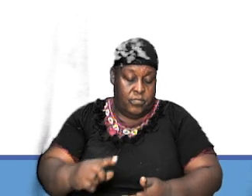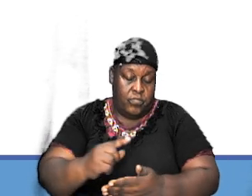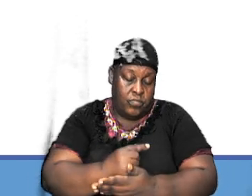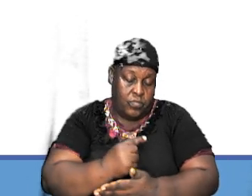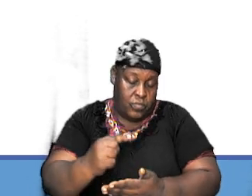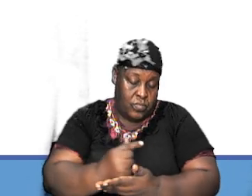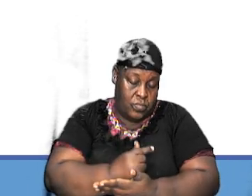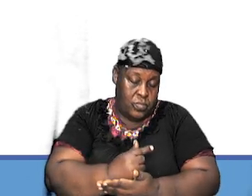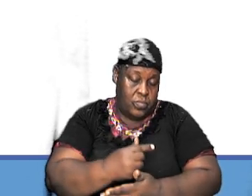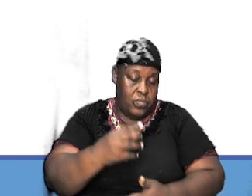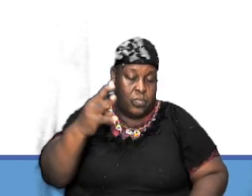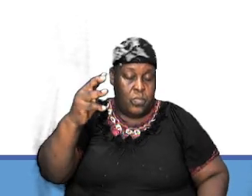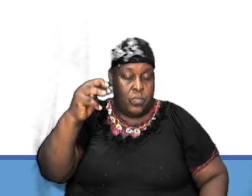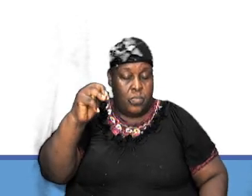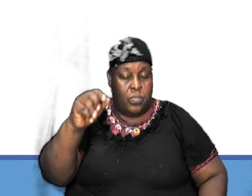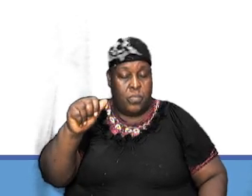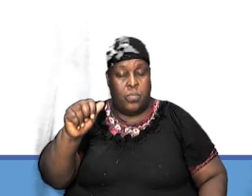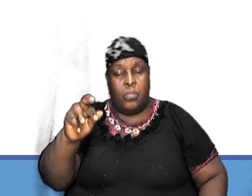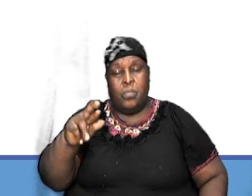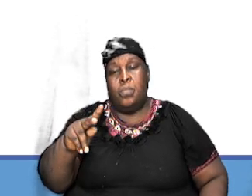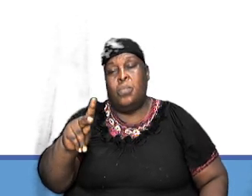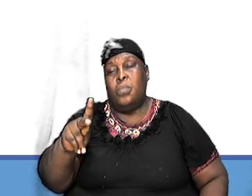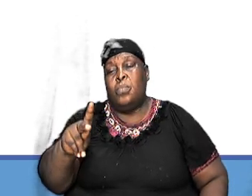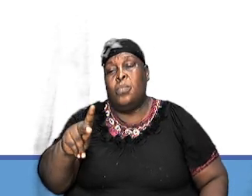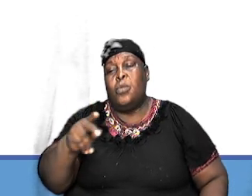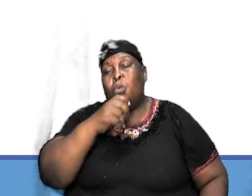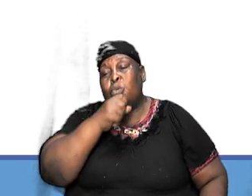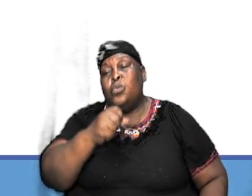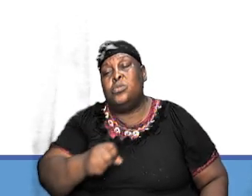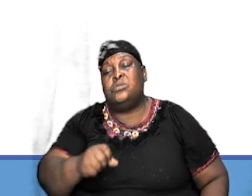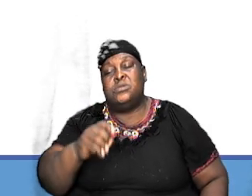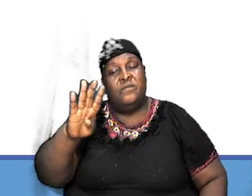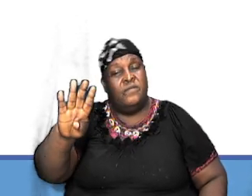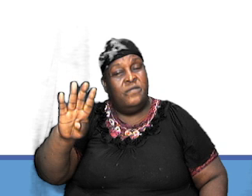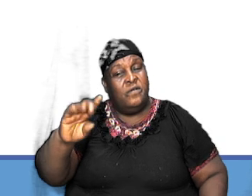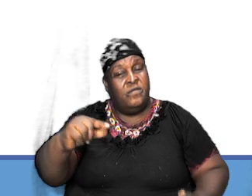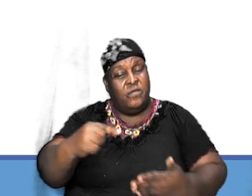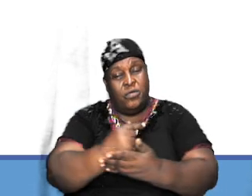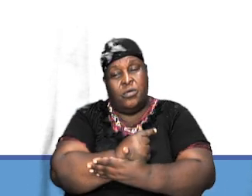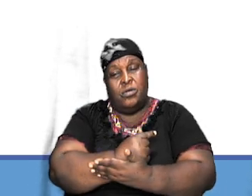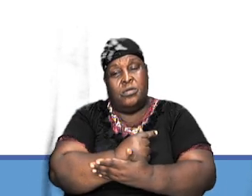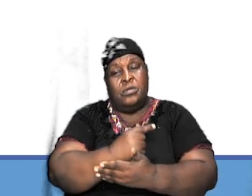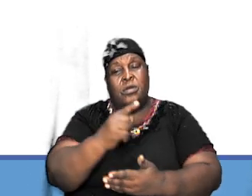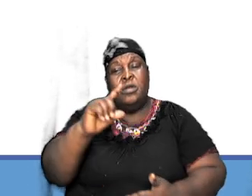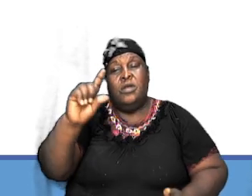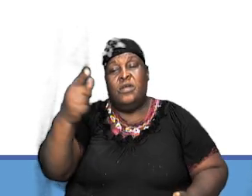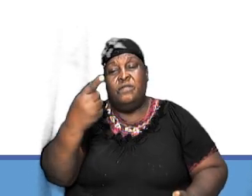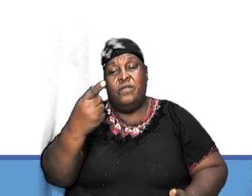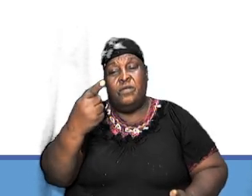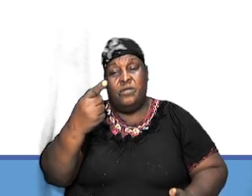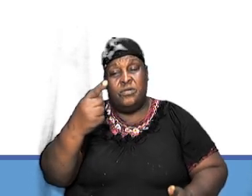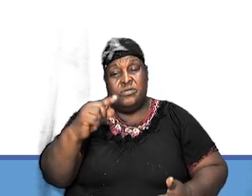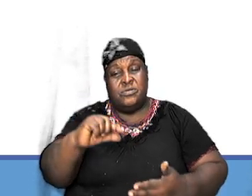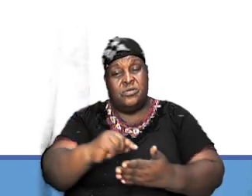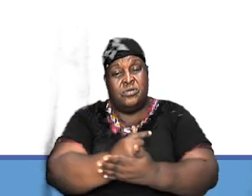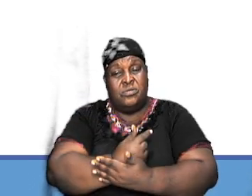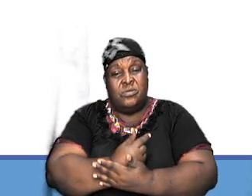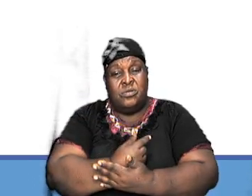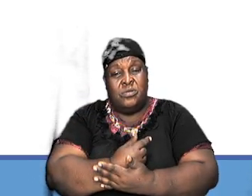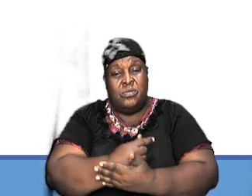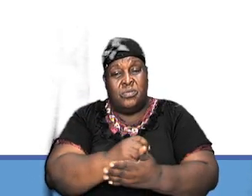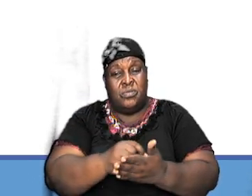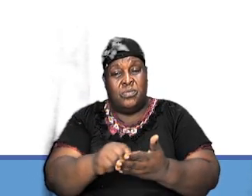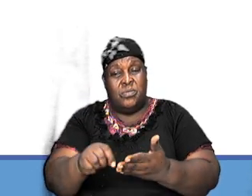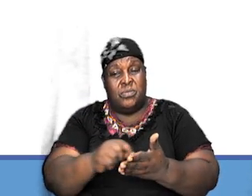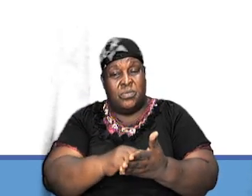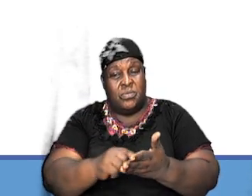So we said that Mark is the oldest of the four Gospels. So this was the first Gospel that was written. It was written around